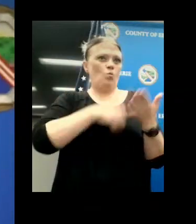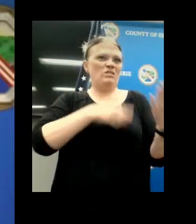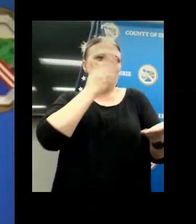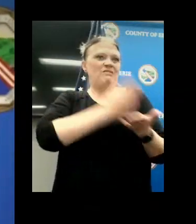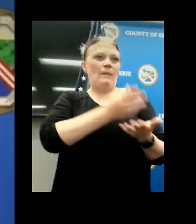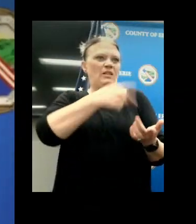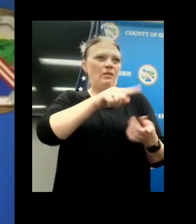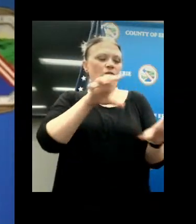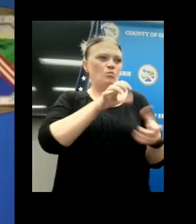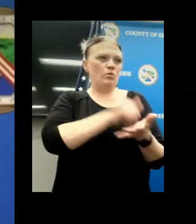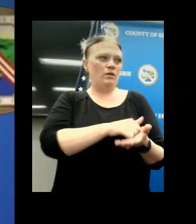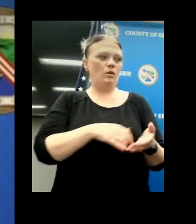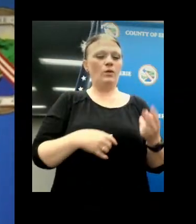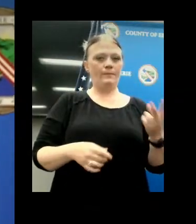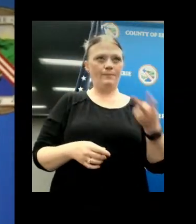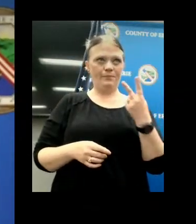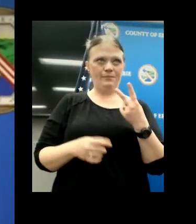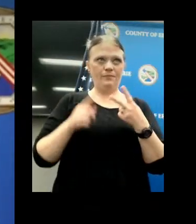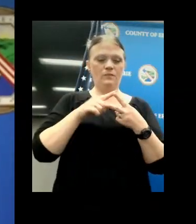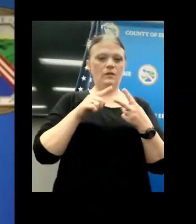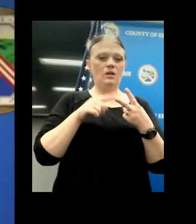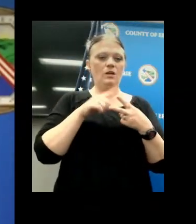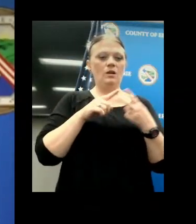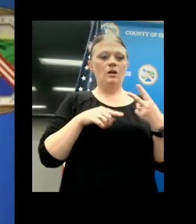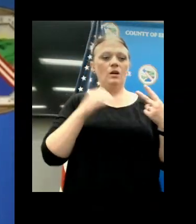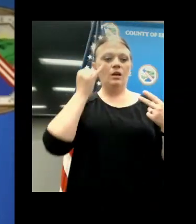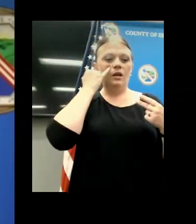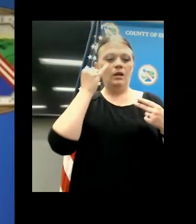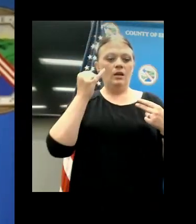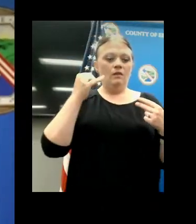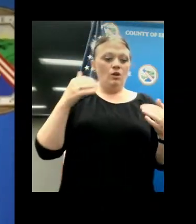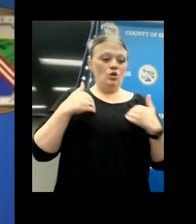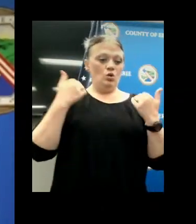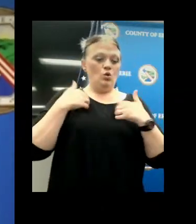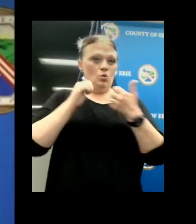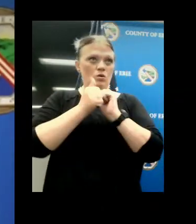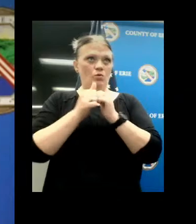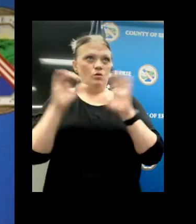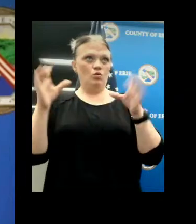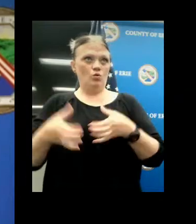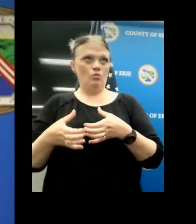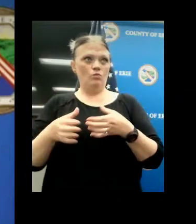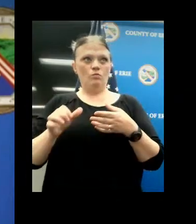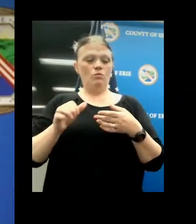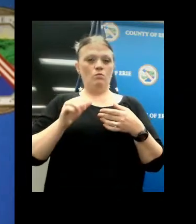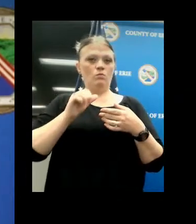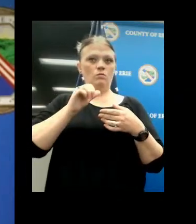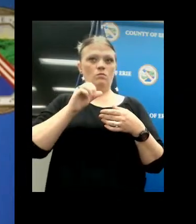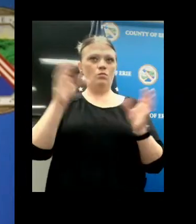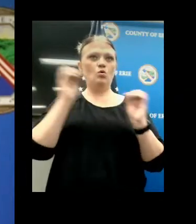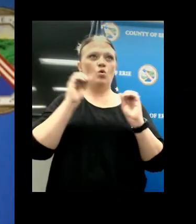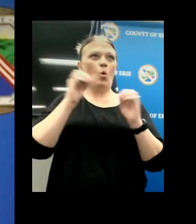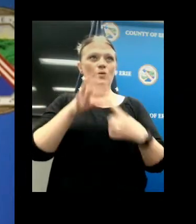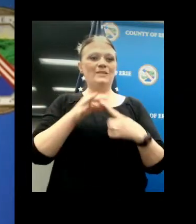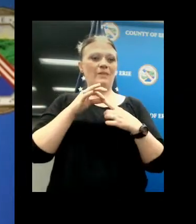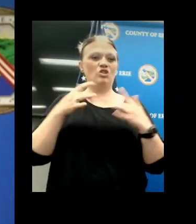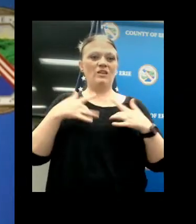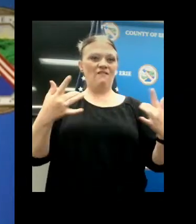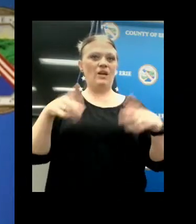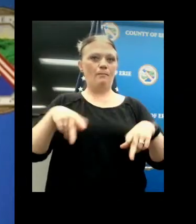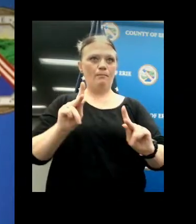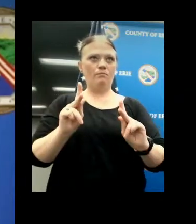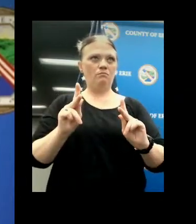doing that? Well, there's two things. One, if it's a youth sport or a group, we're not issuing special event permits.